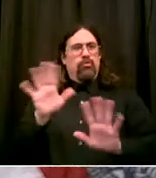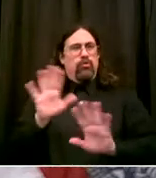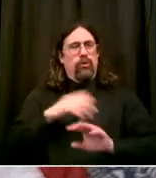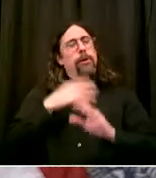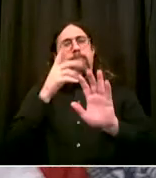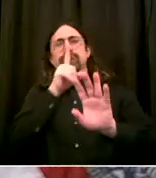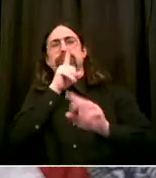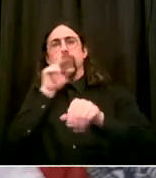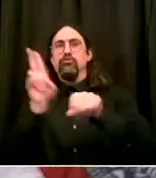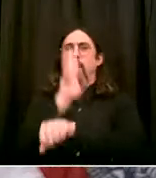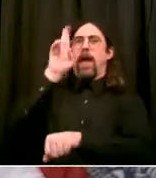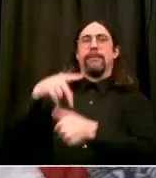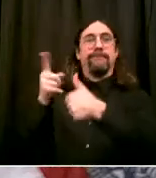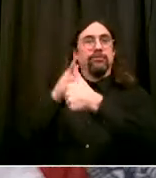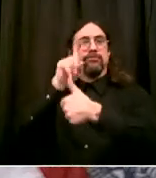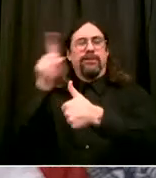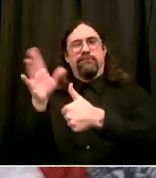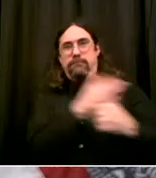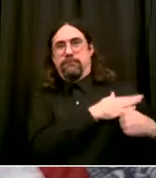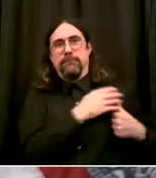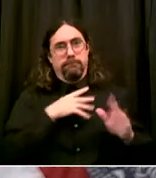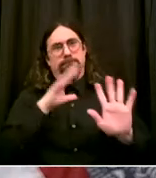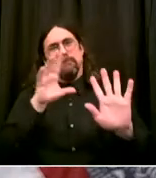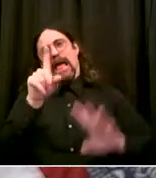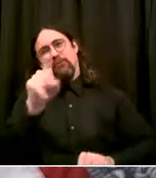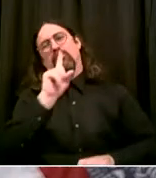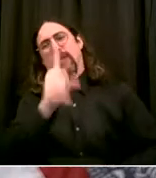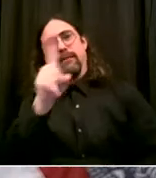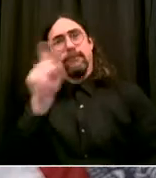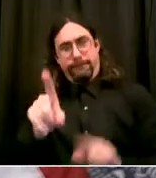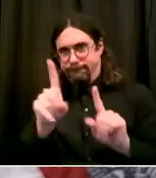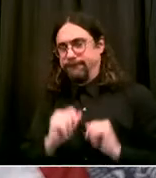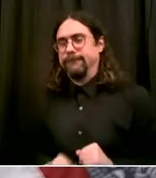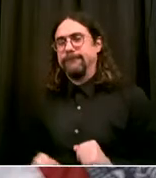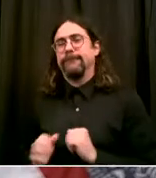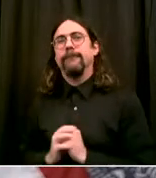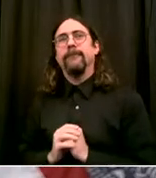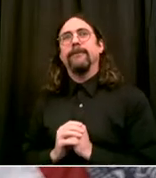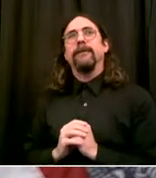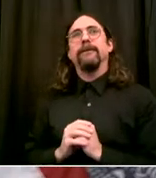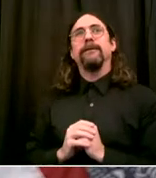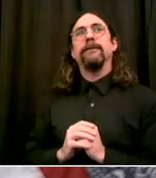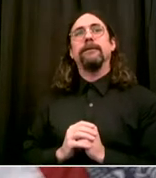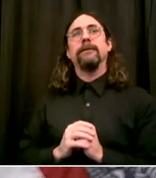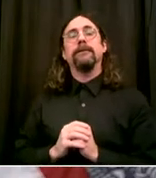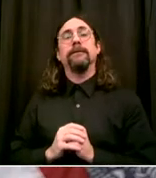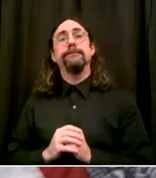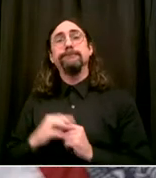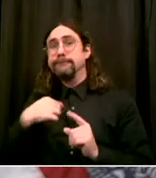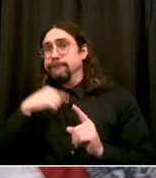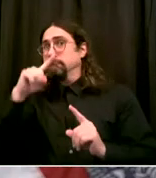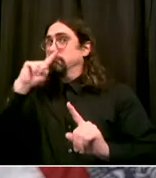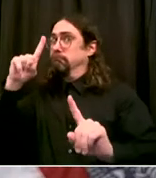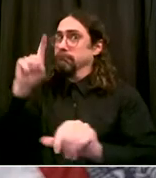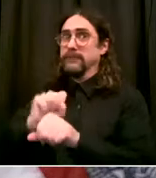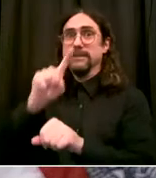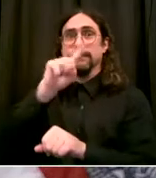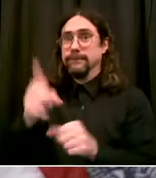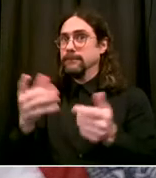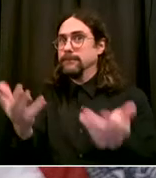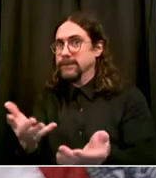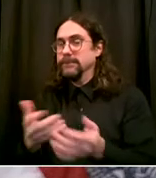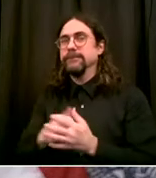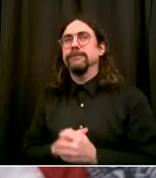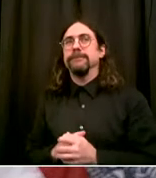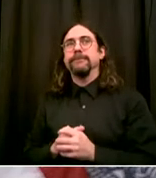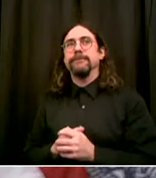Matt Chaez. Focusing back on the priority zones that you've identified, some people have criticized it because the list was formulated